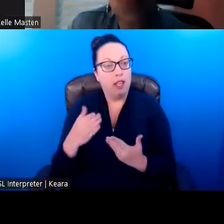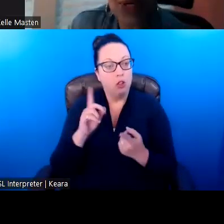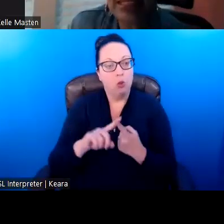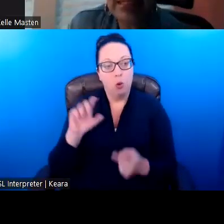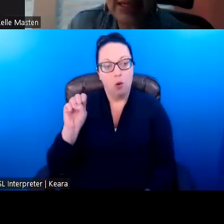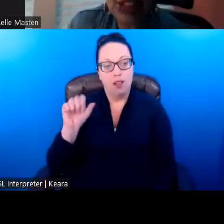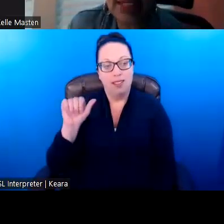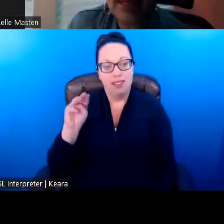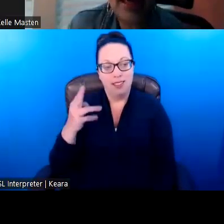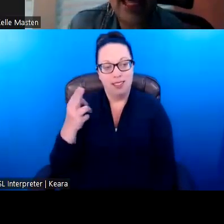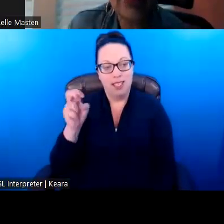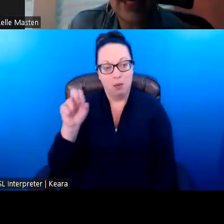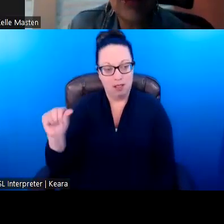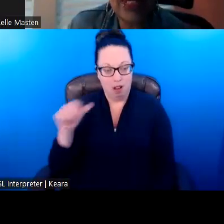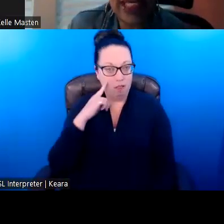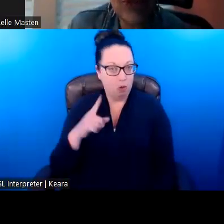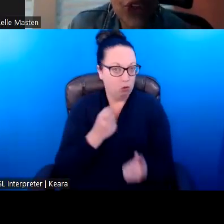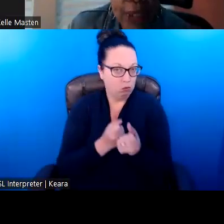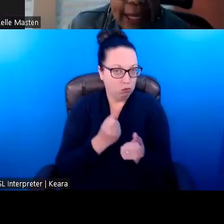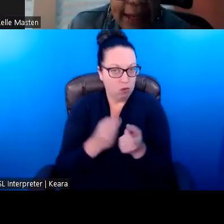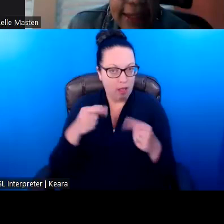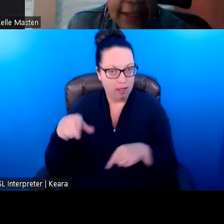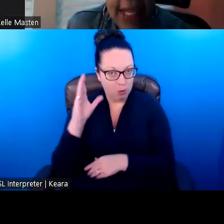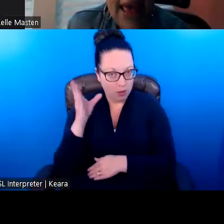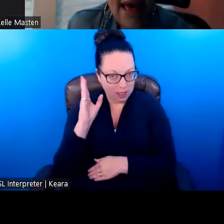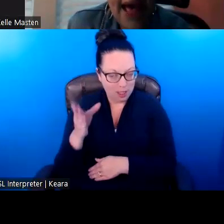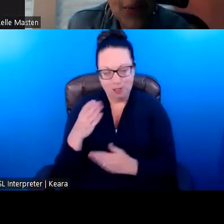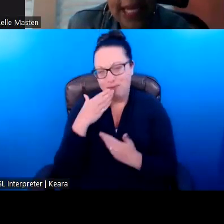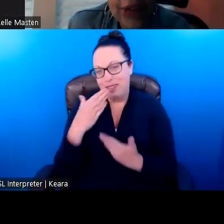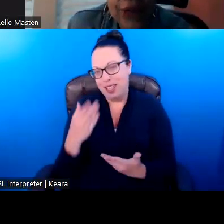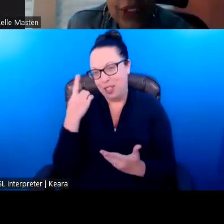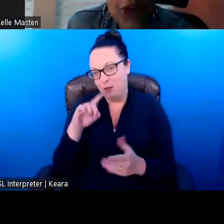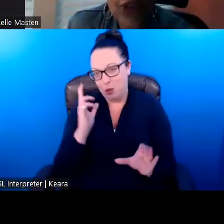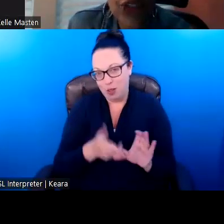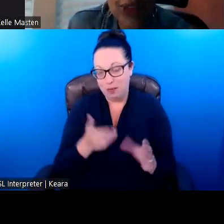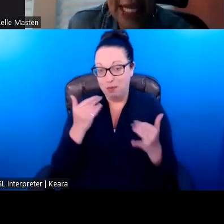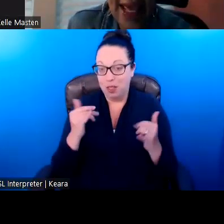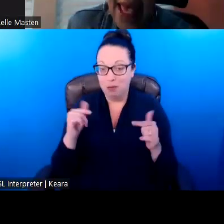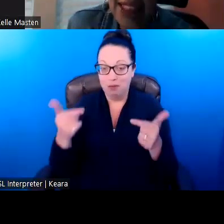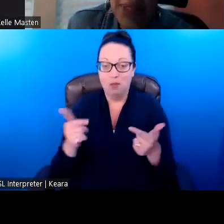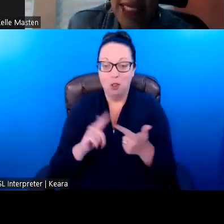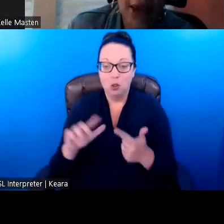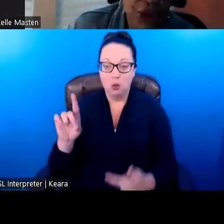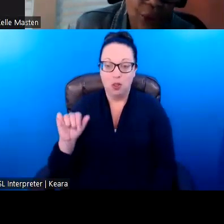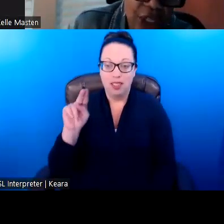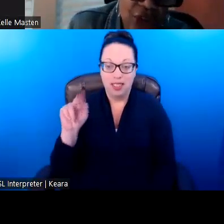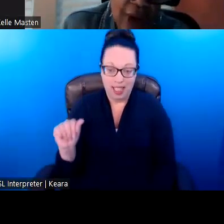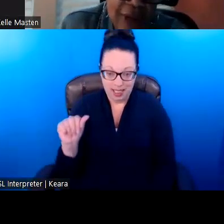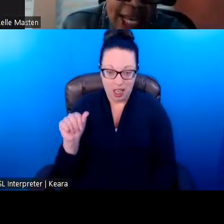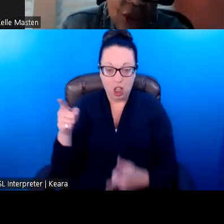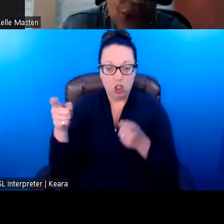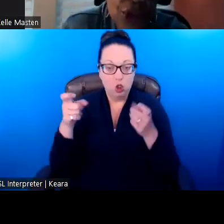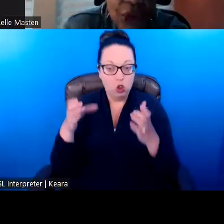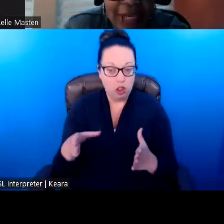this presentation, and thank you again for joining us. I will now turn this over to Dana Asby, Director